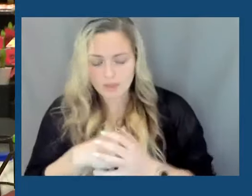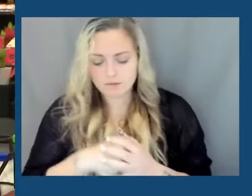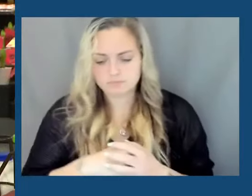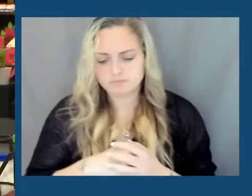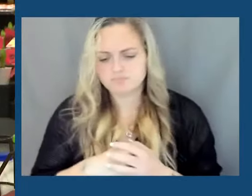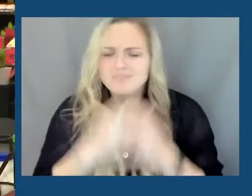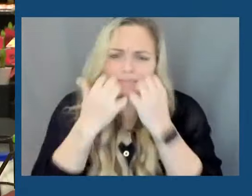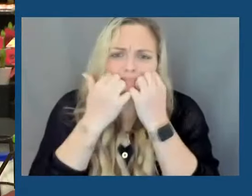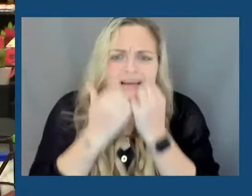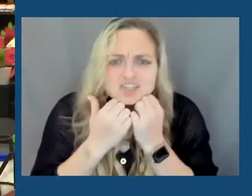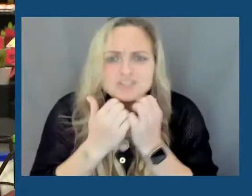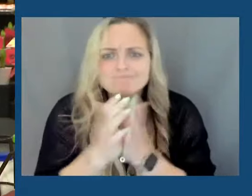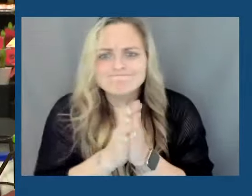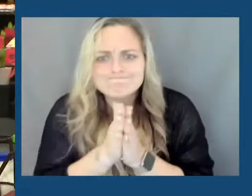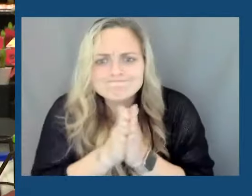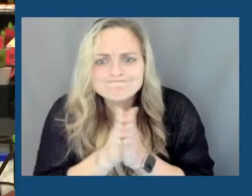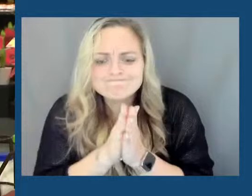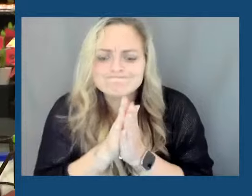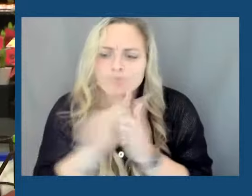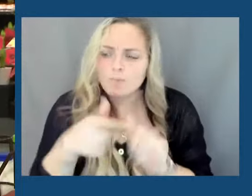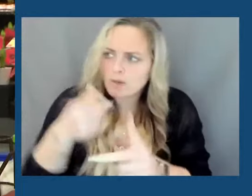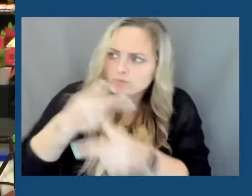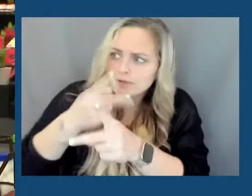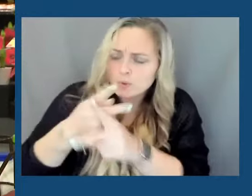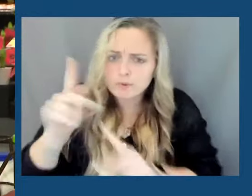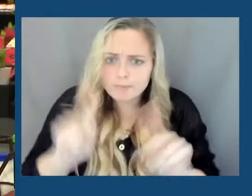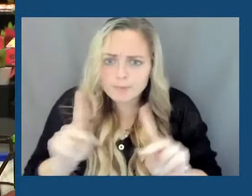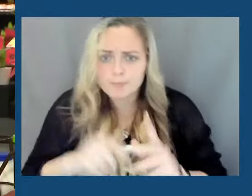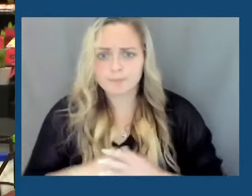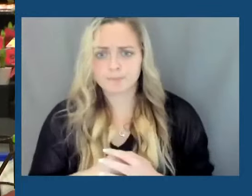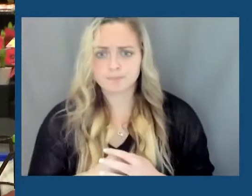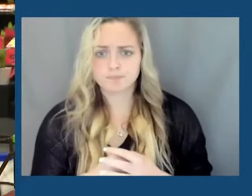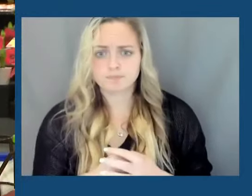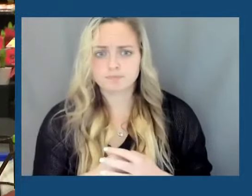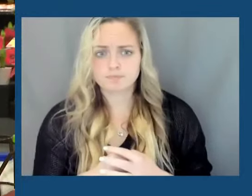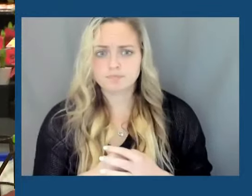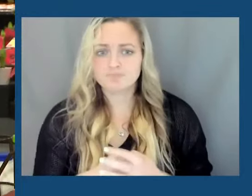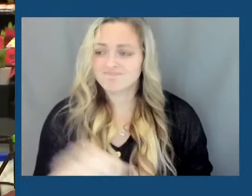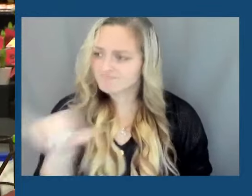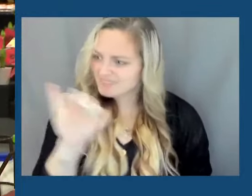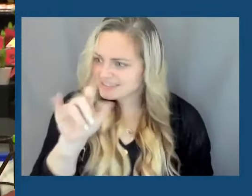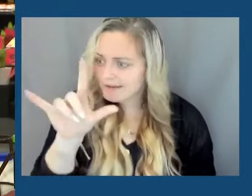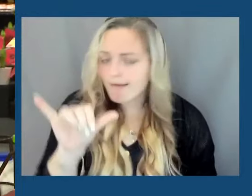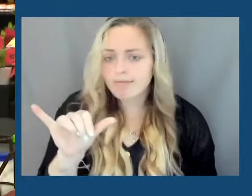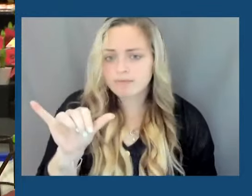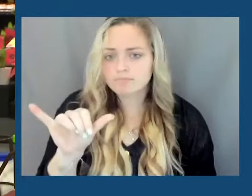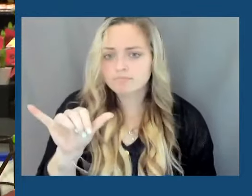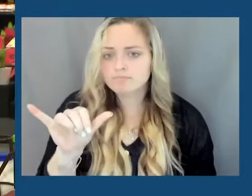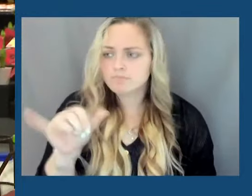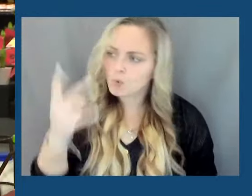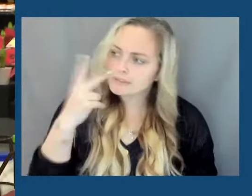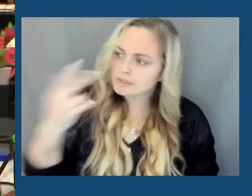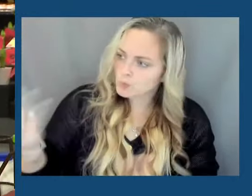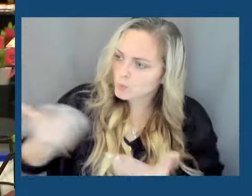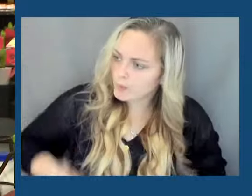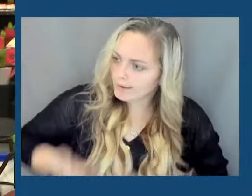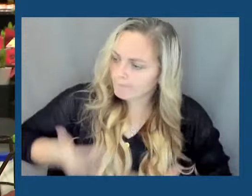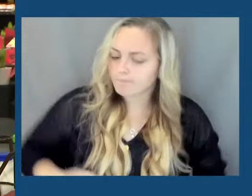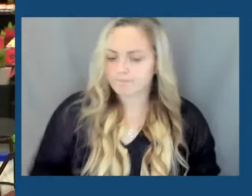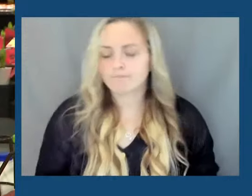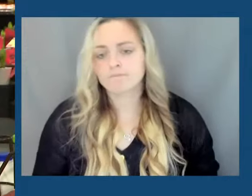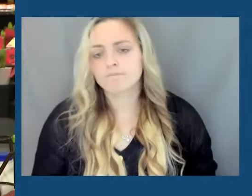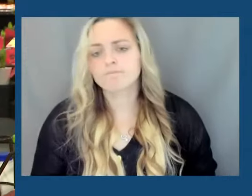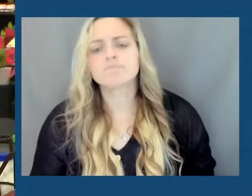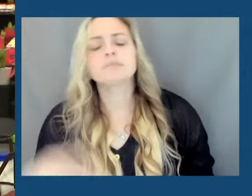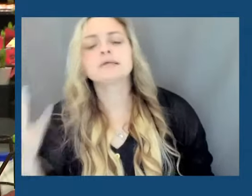passionate I am about taking care of people like Sally, and I'm going to let them see who I really am. Governor, my second question was